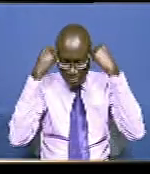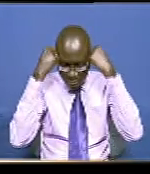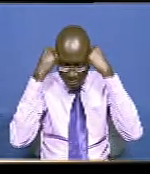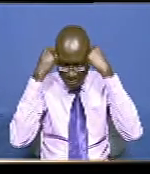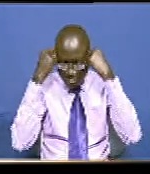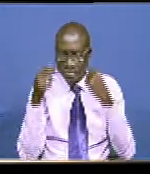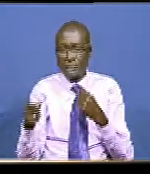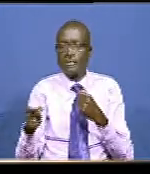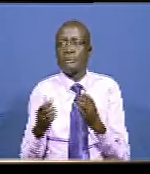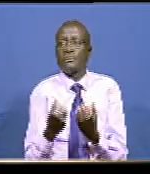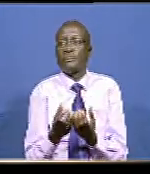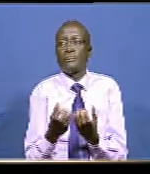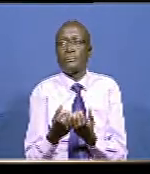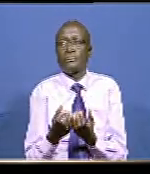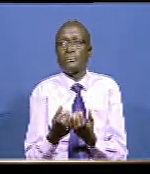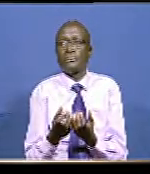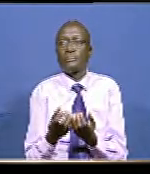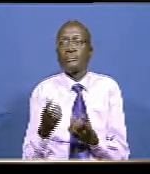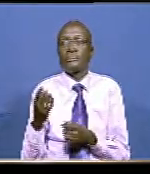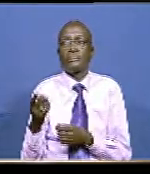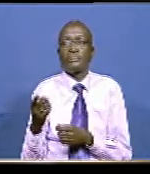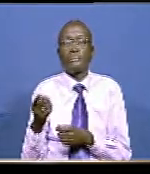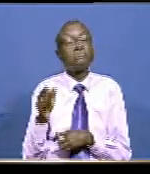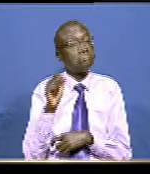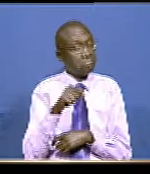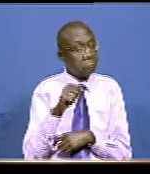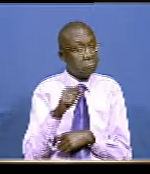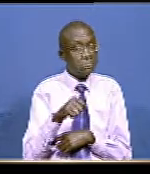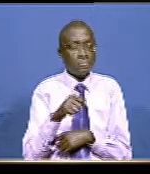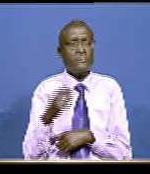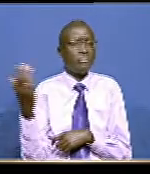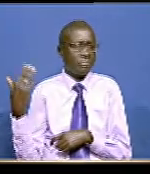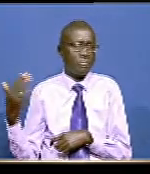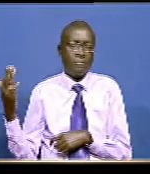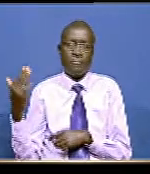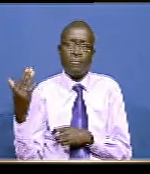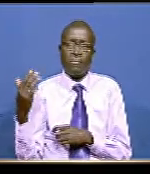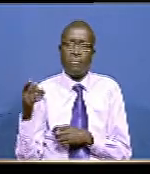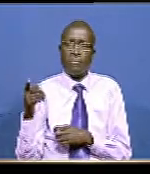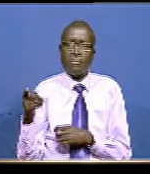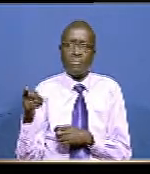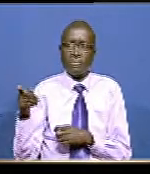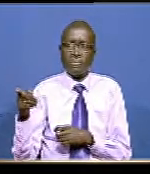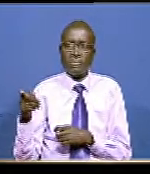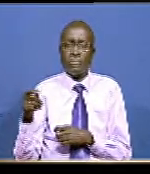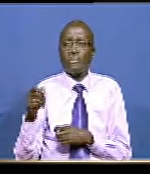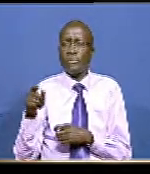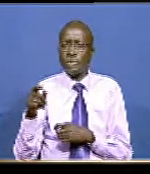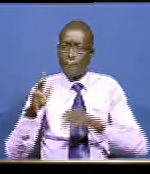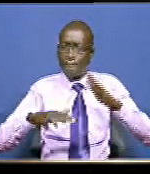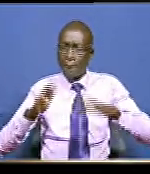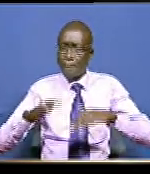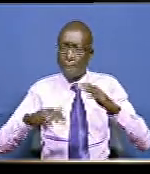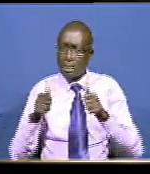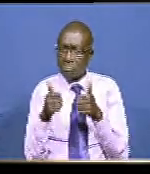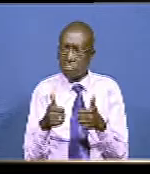Yeah, exactly, polling station. Now, I used to do that and the guys were like, manzi Awana sunacheza drums vifiti,